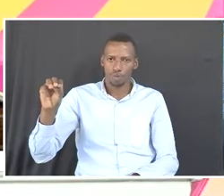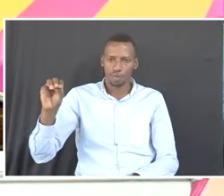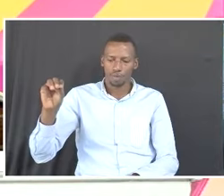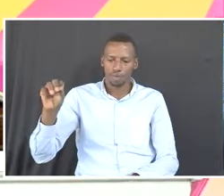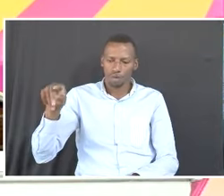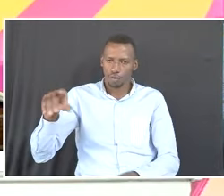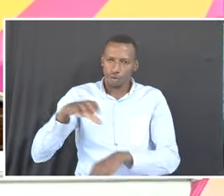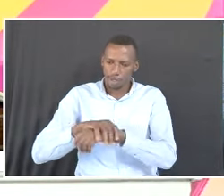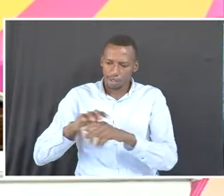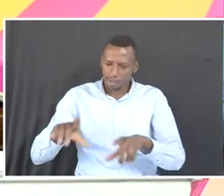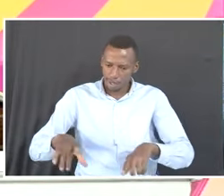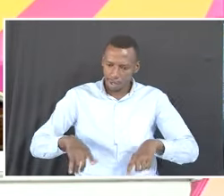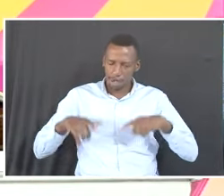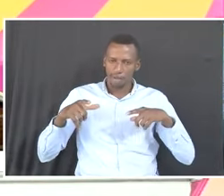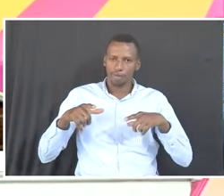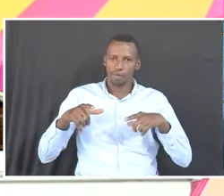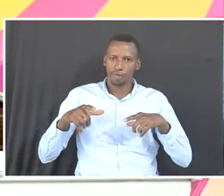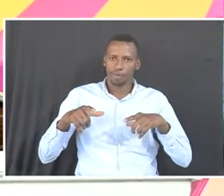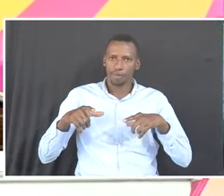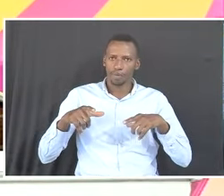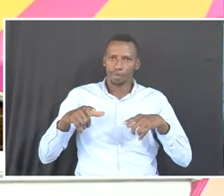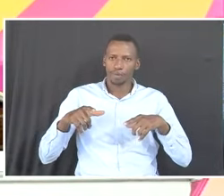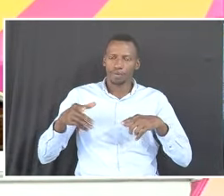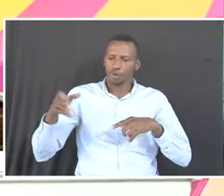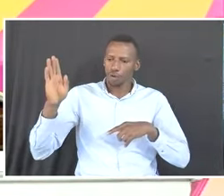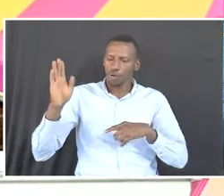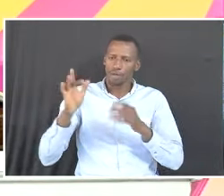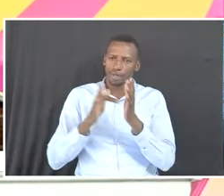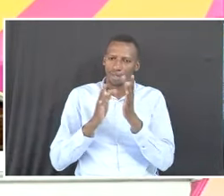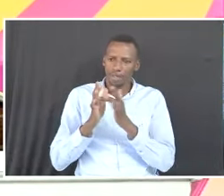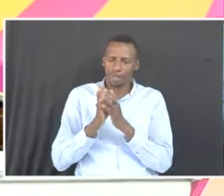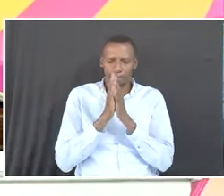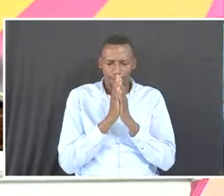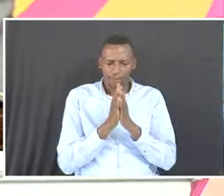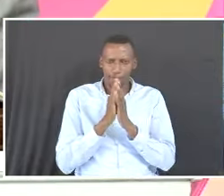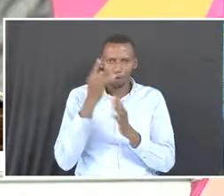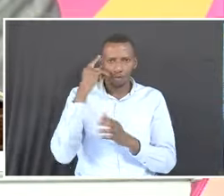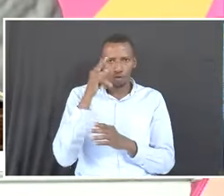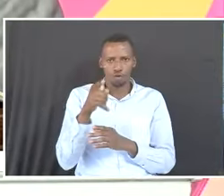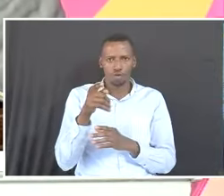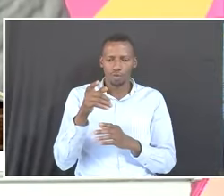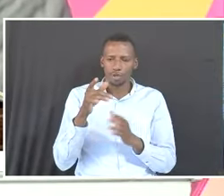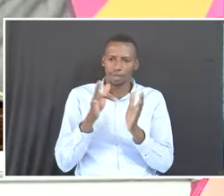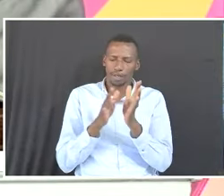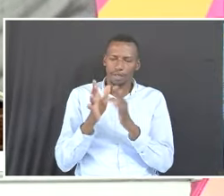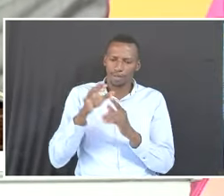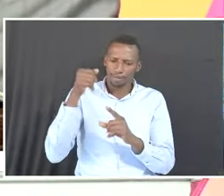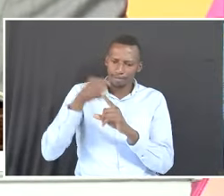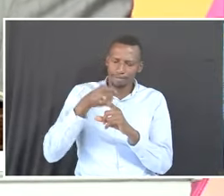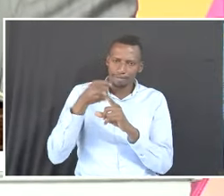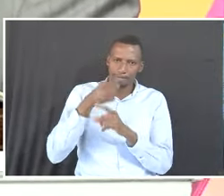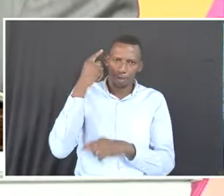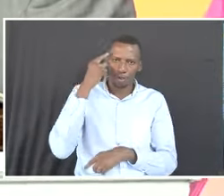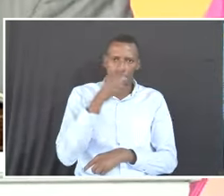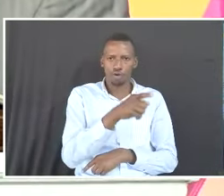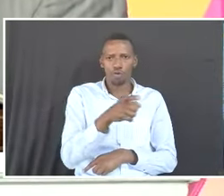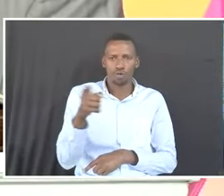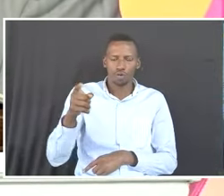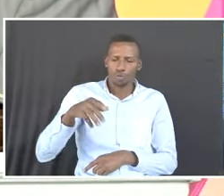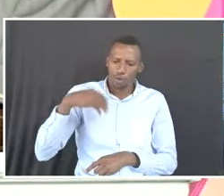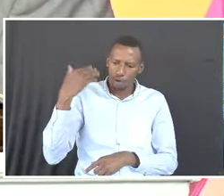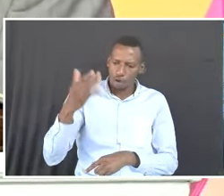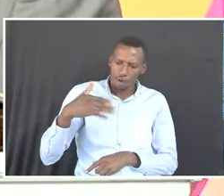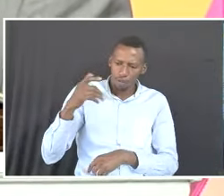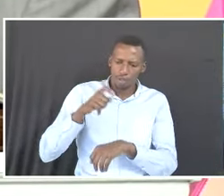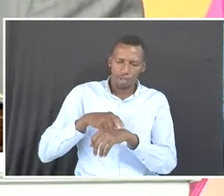Jesus' intercessory prayer in the sanctuary above? This moment Christ is interceding for us. Every other time we